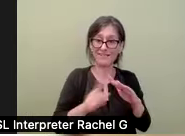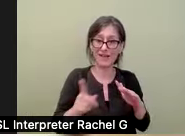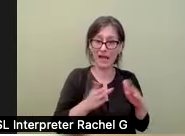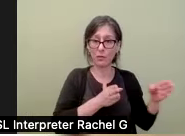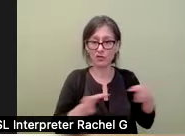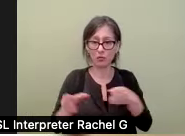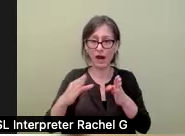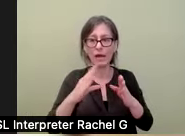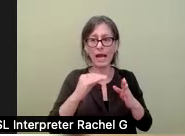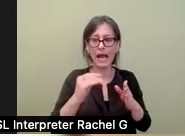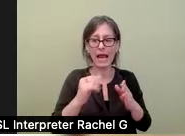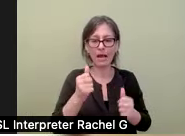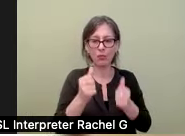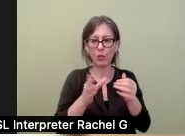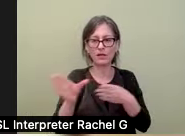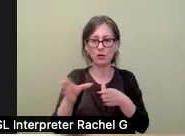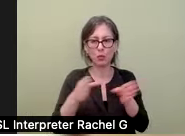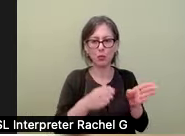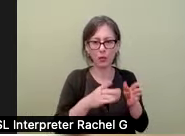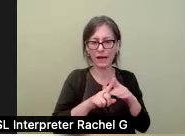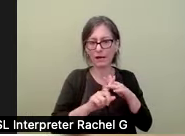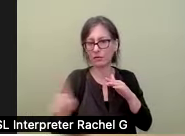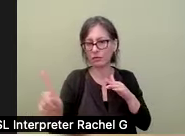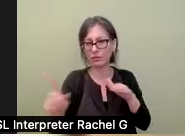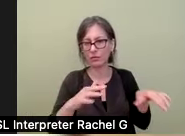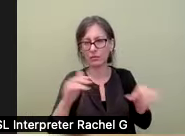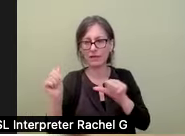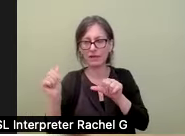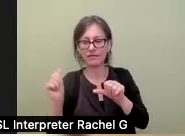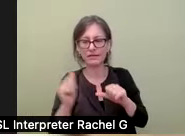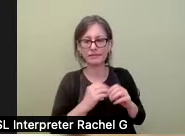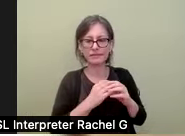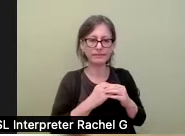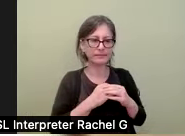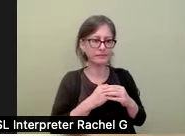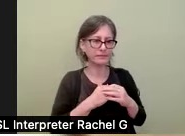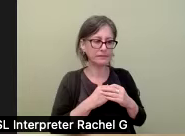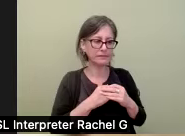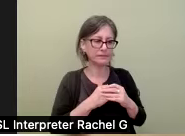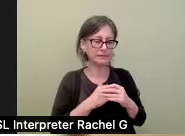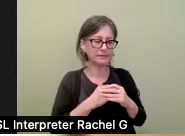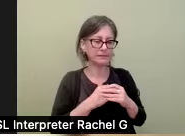the direction that they need to evacuate in. Next slide, please.